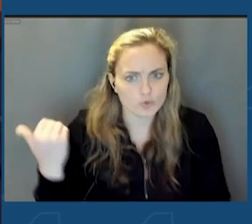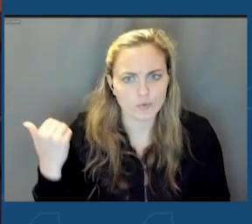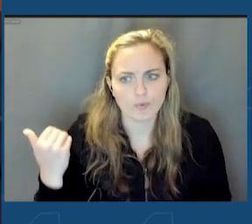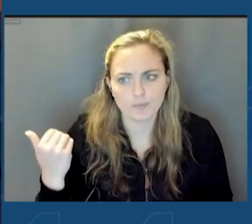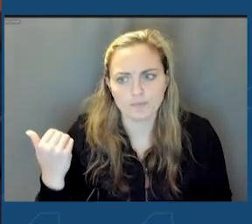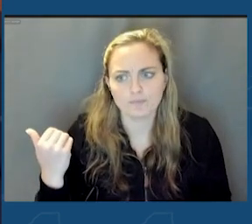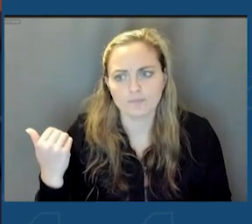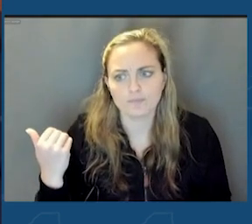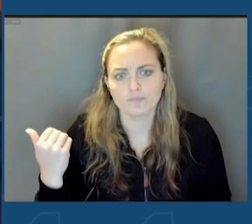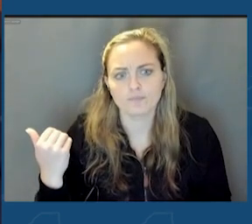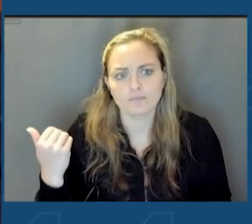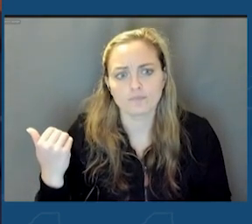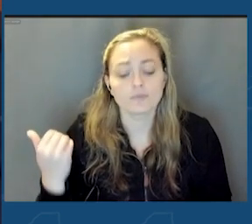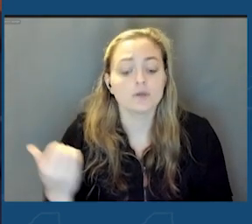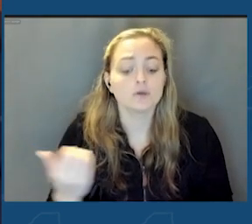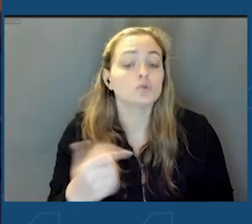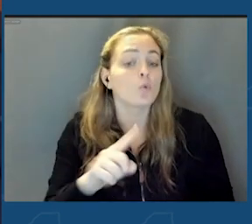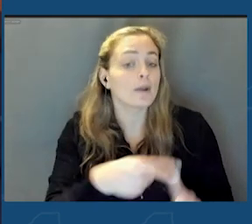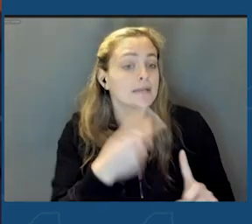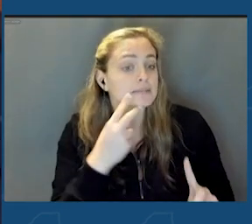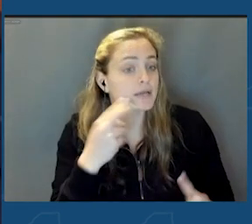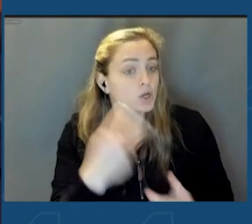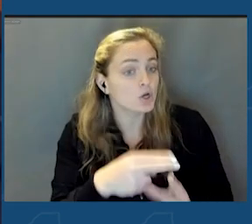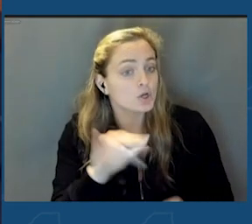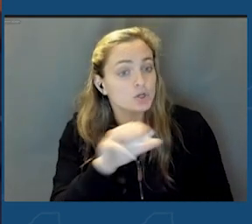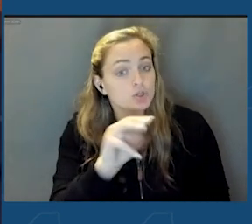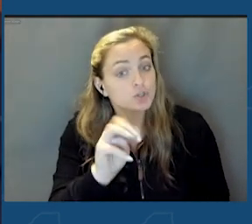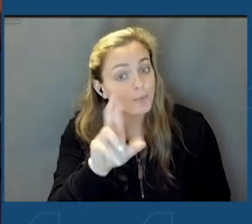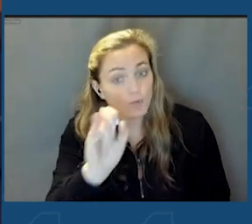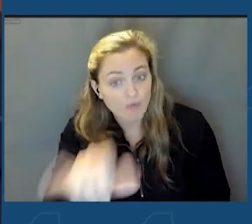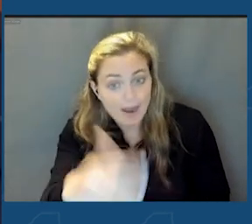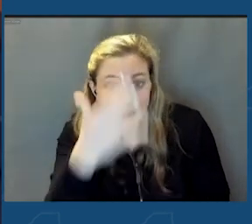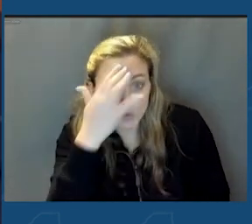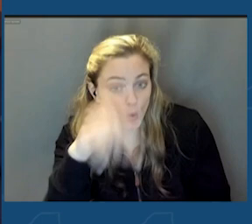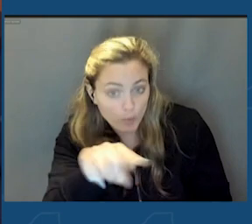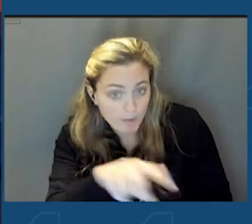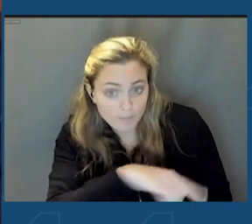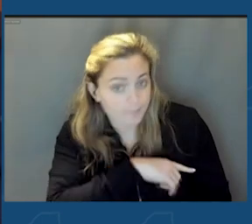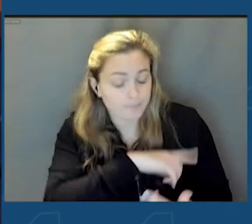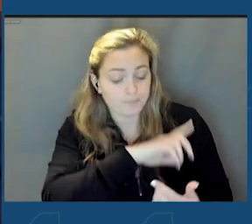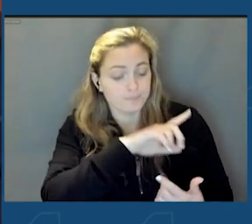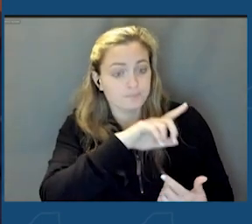please stand up if you are here. Jim Ratty, you all know them. Jim Ratty.